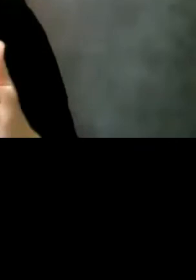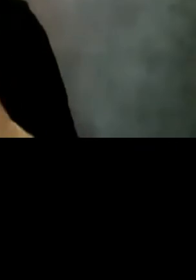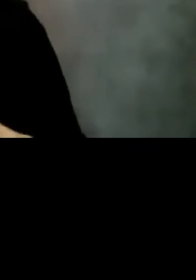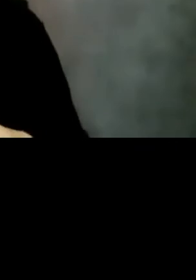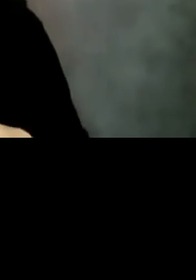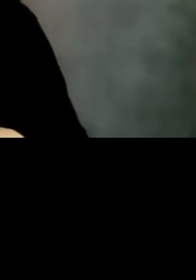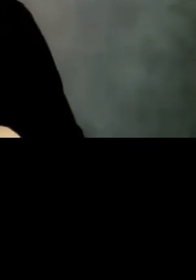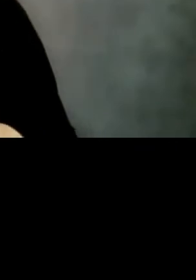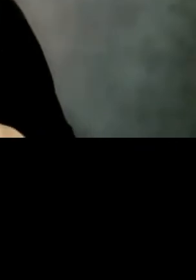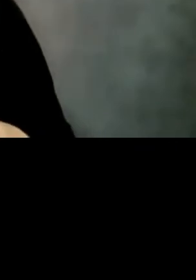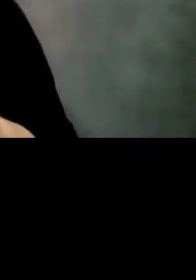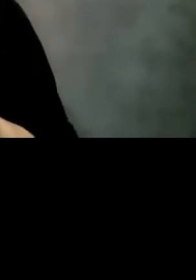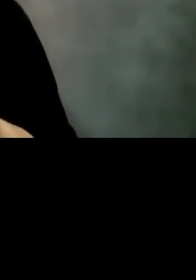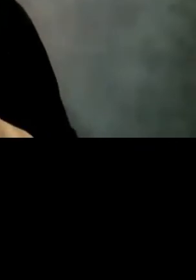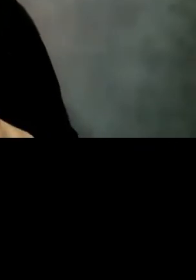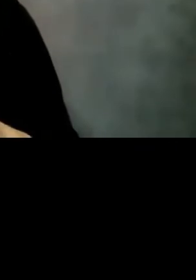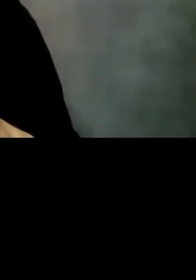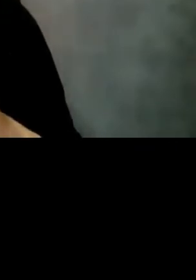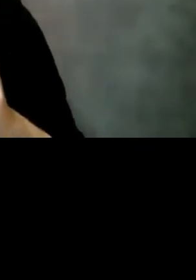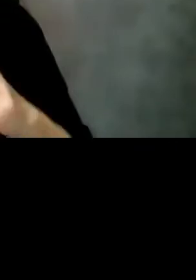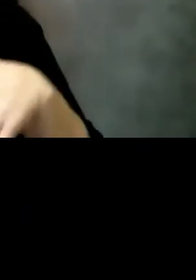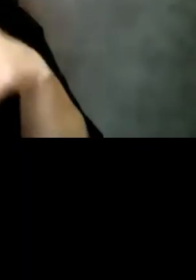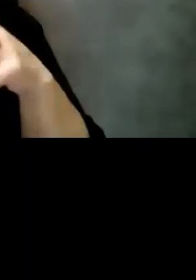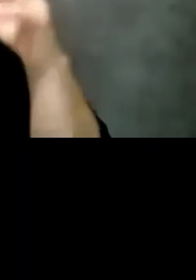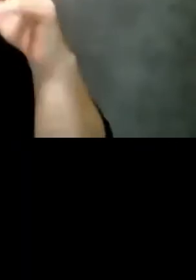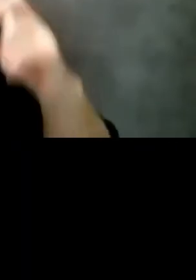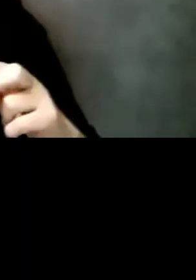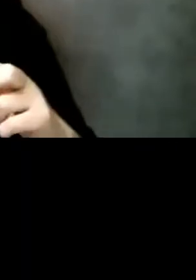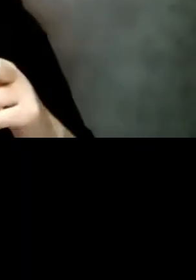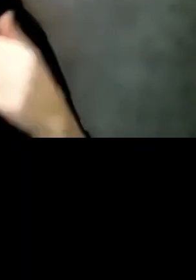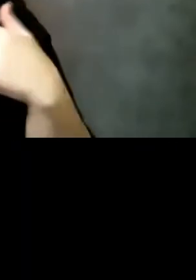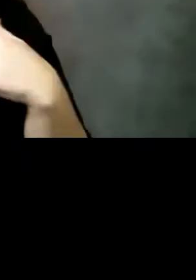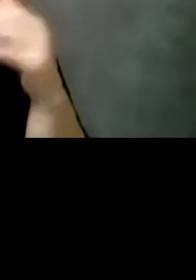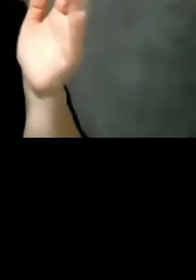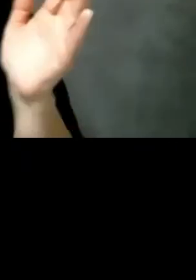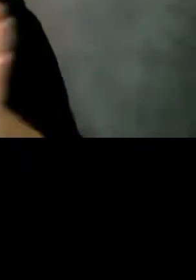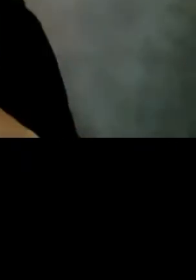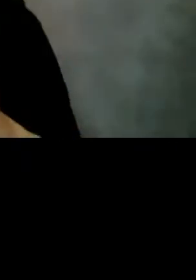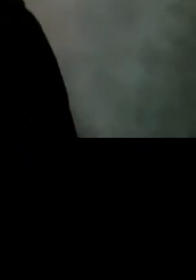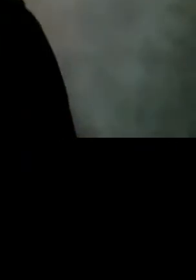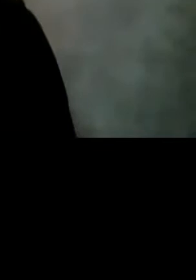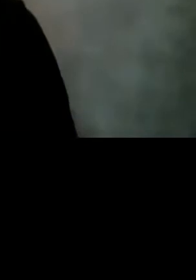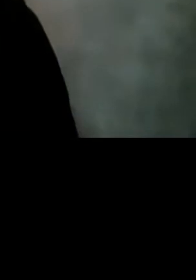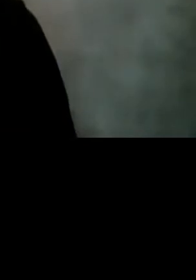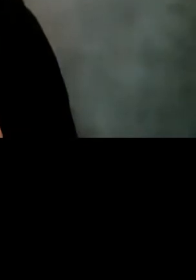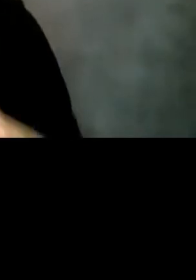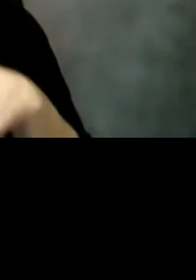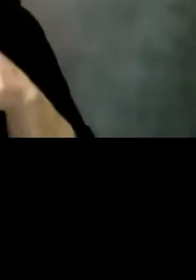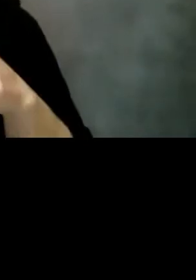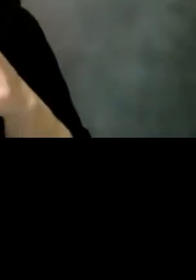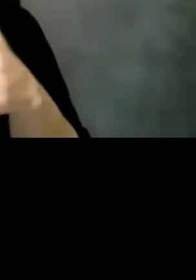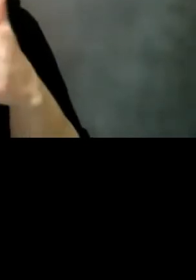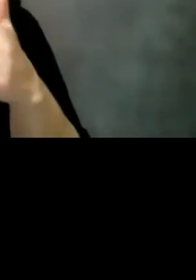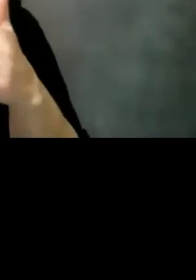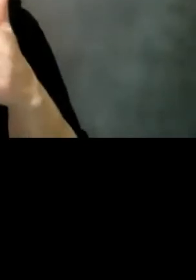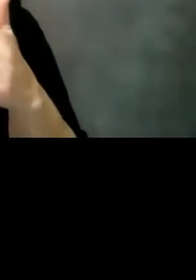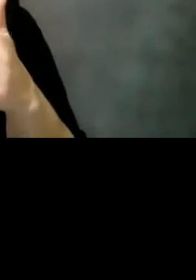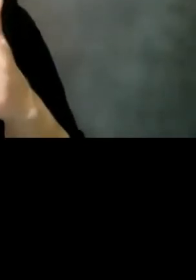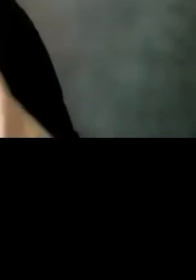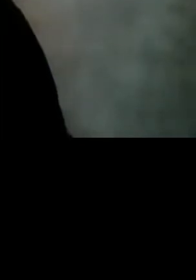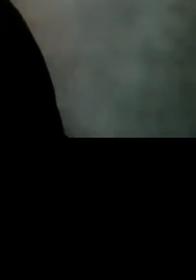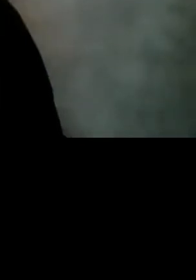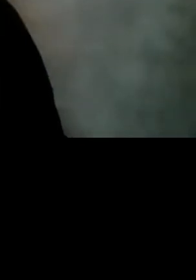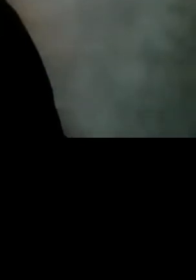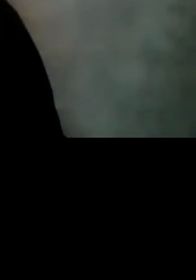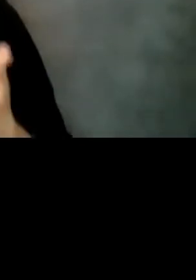is associated with a relatively small bias. And your initial result, your conclusion will stay insensitive to such an